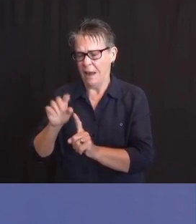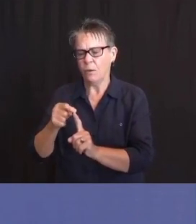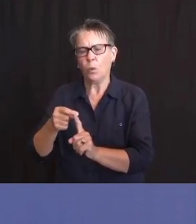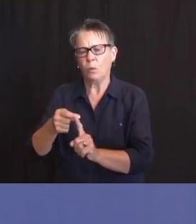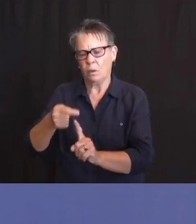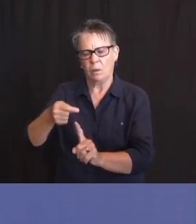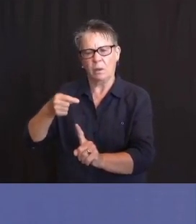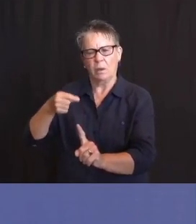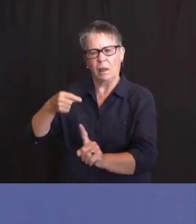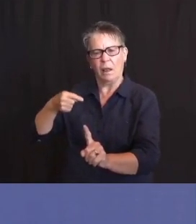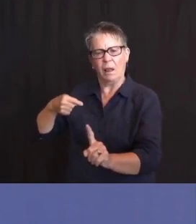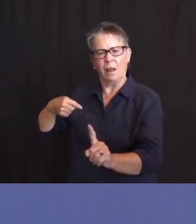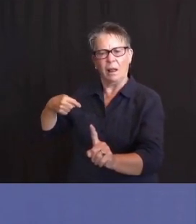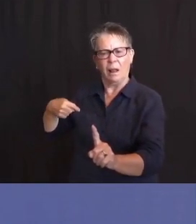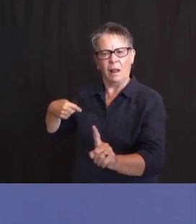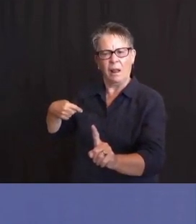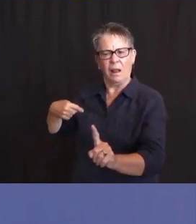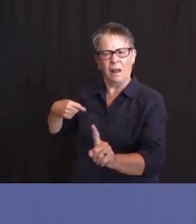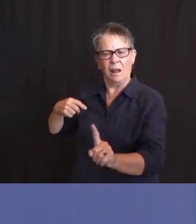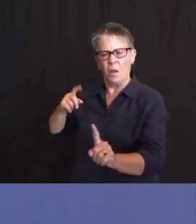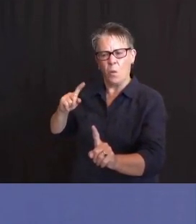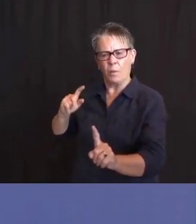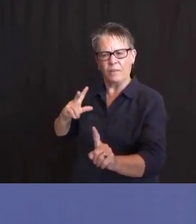is 1.35.